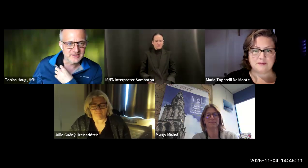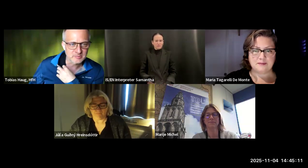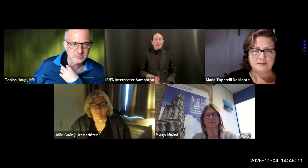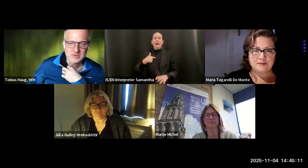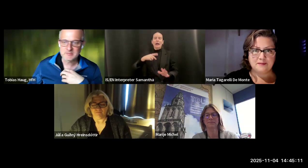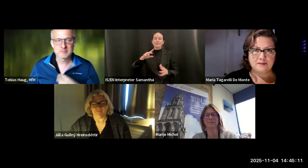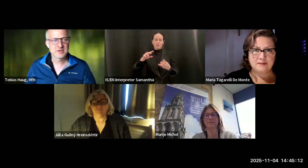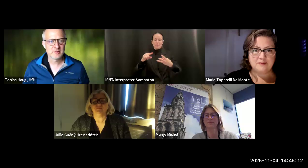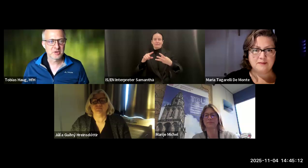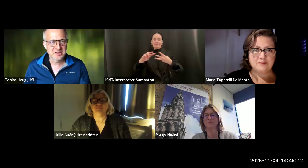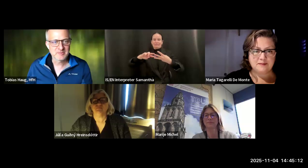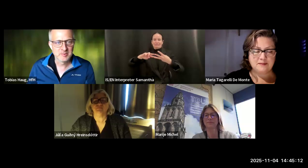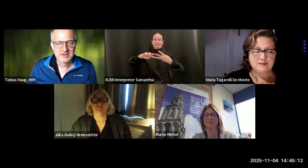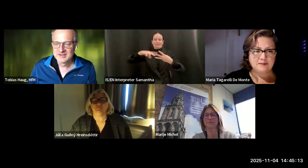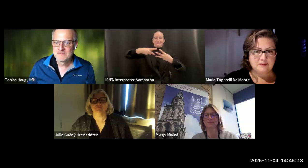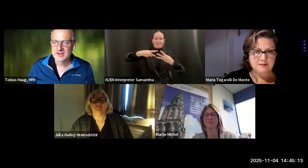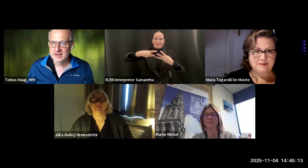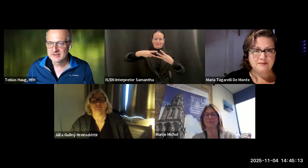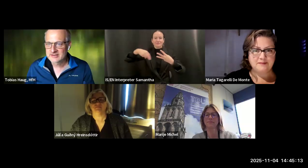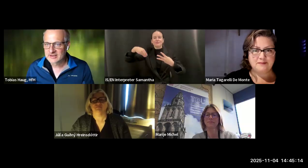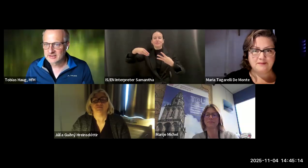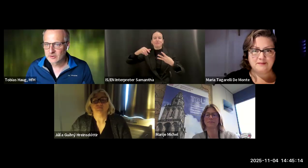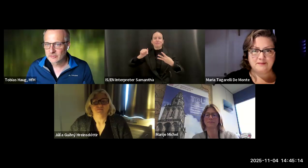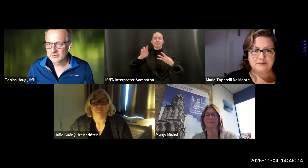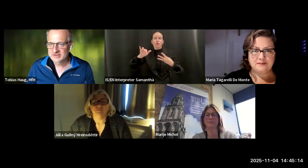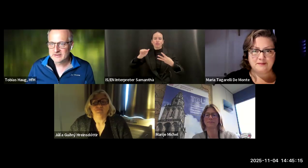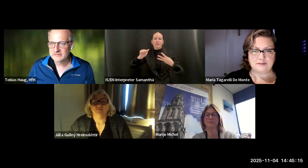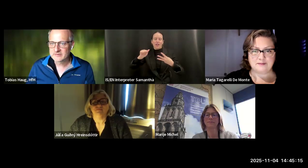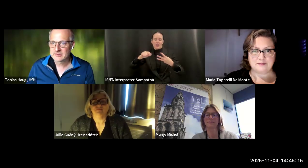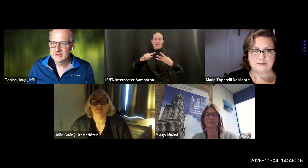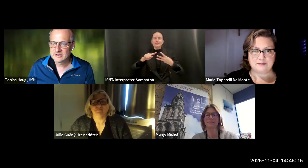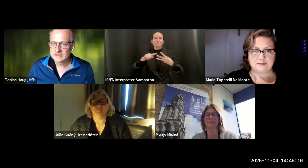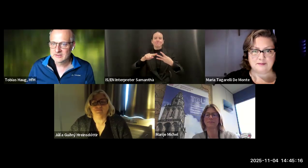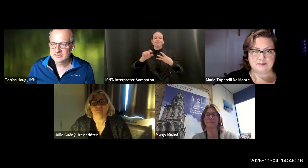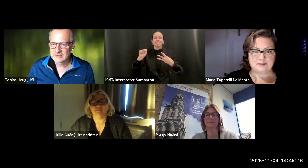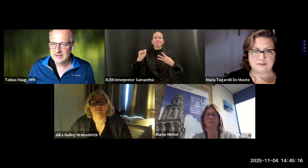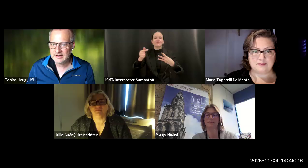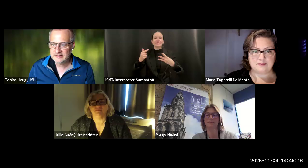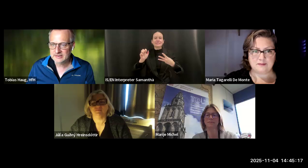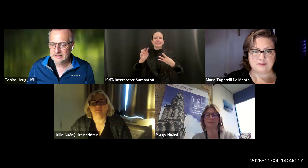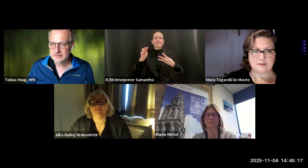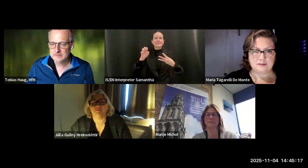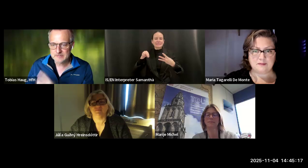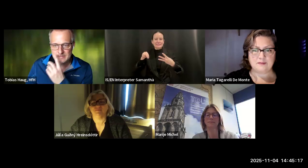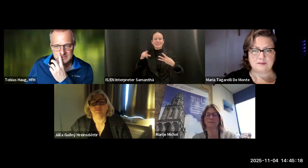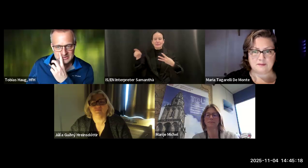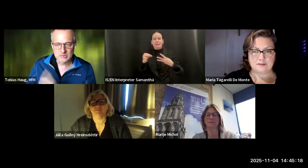have presenter number 3, meaning Maria. Instead of Stephen, he is